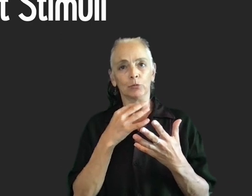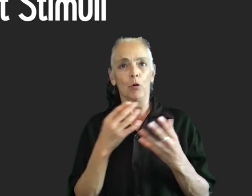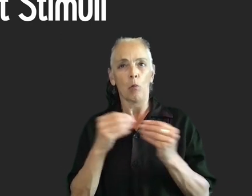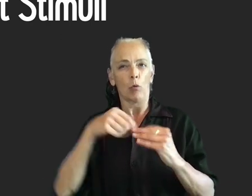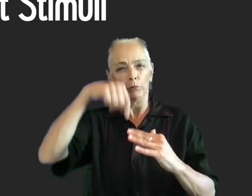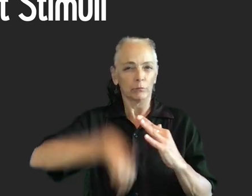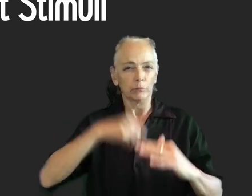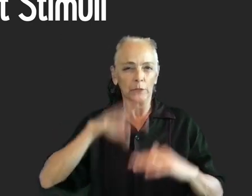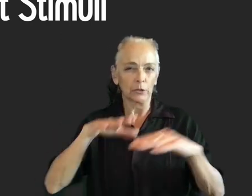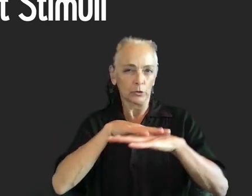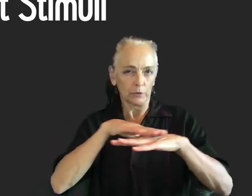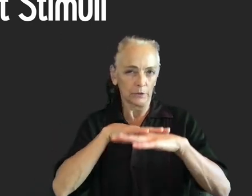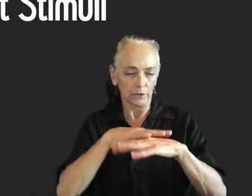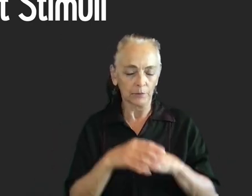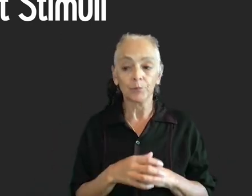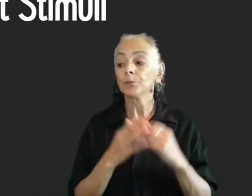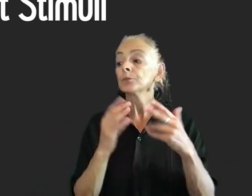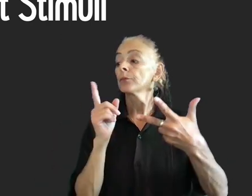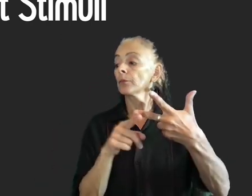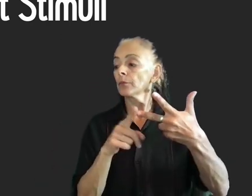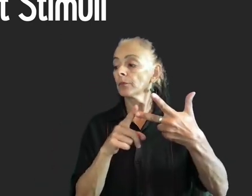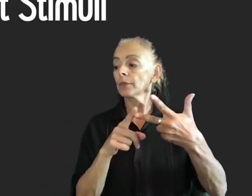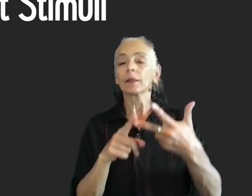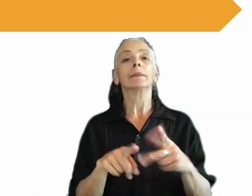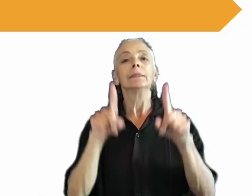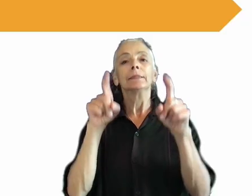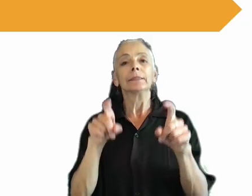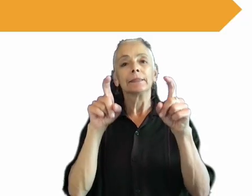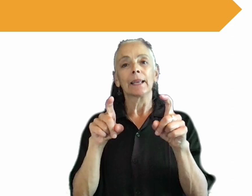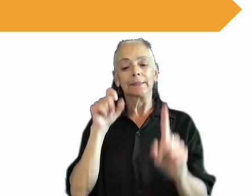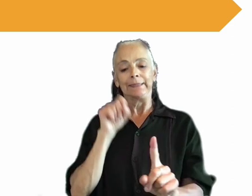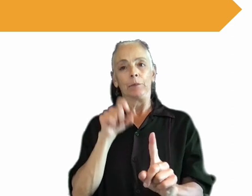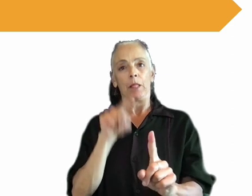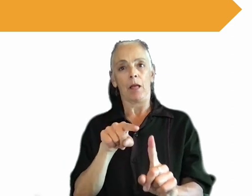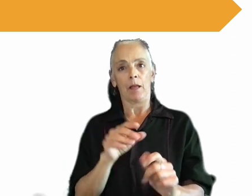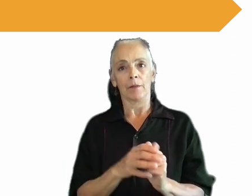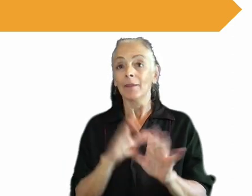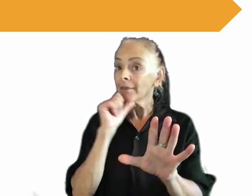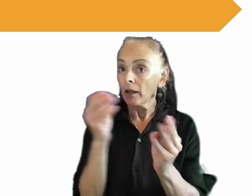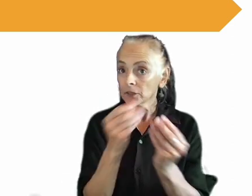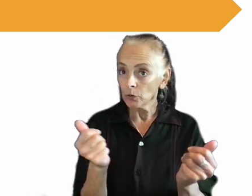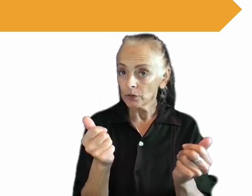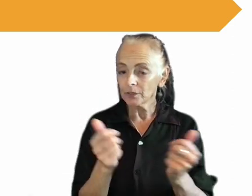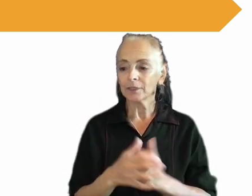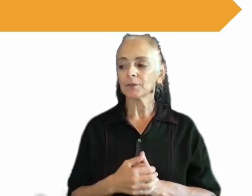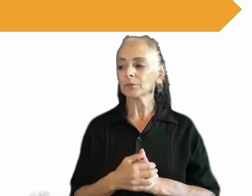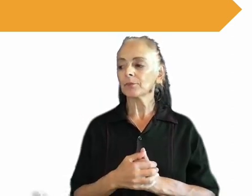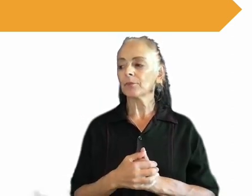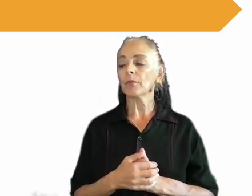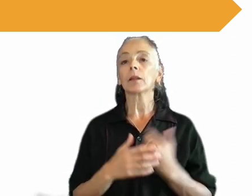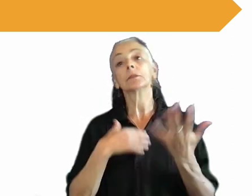okay tentacle number three test stimuli not solutions so